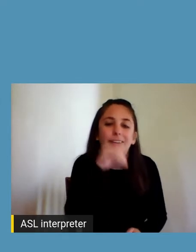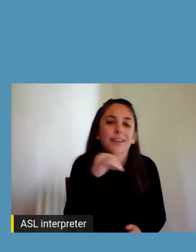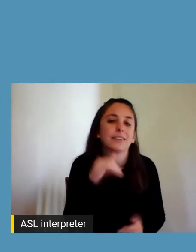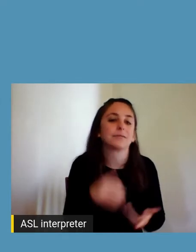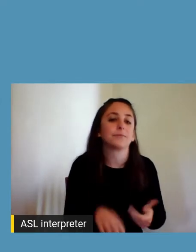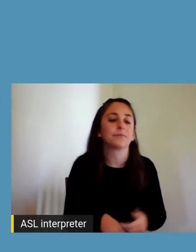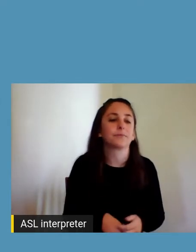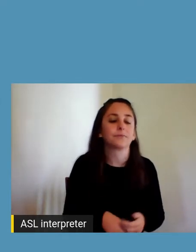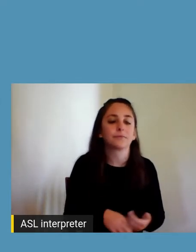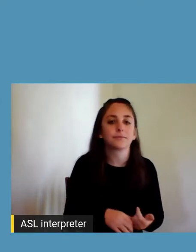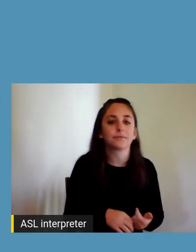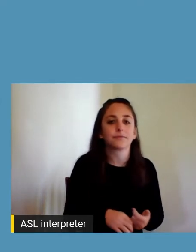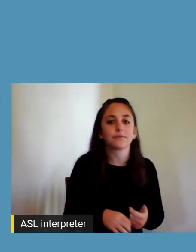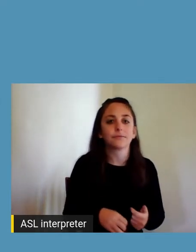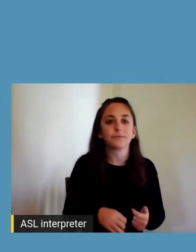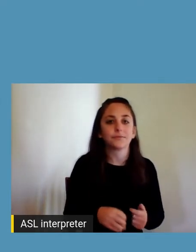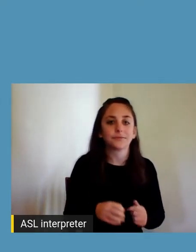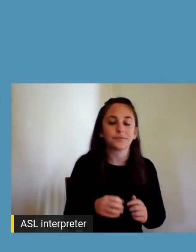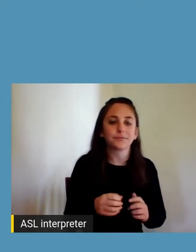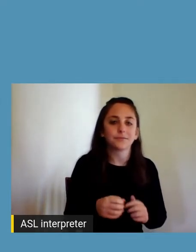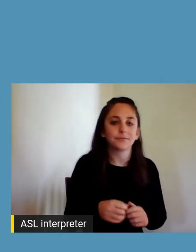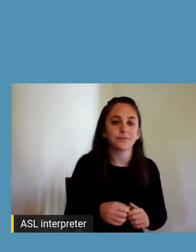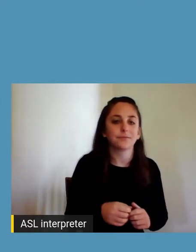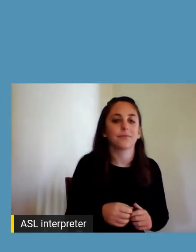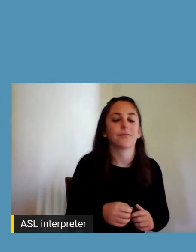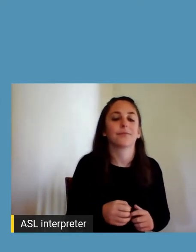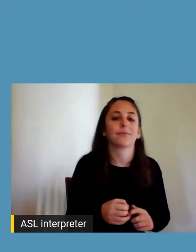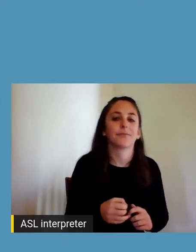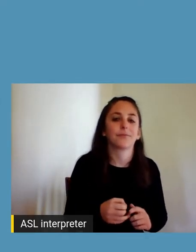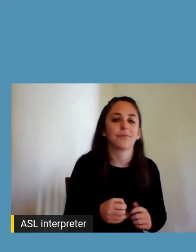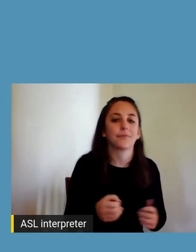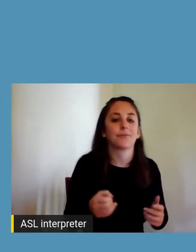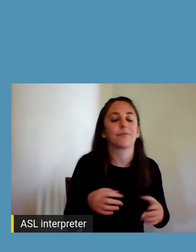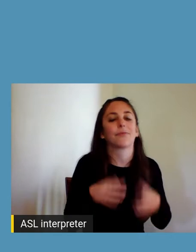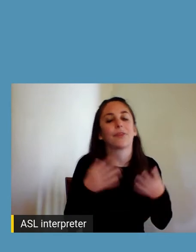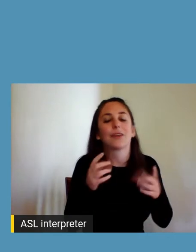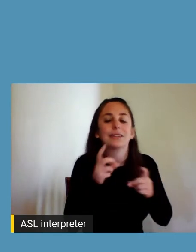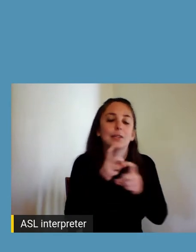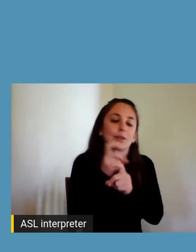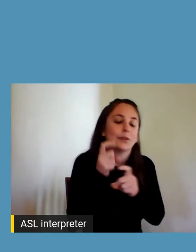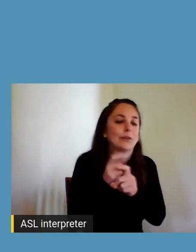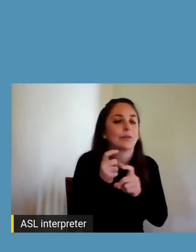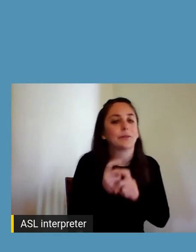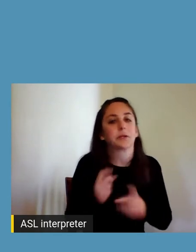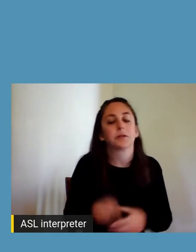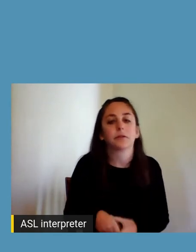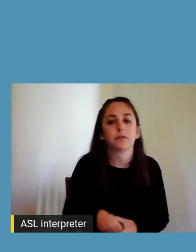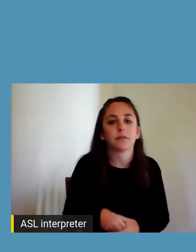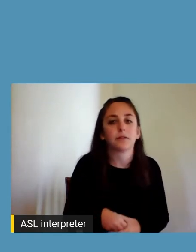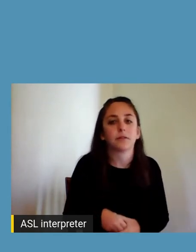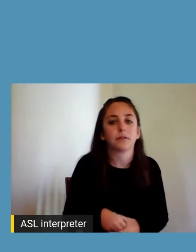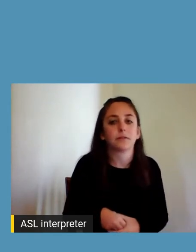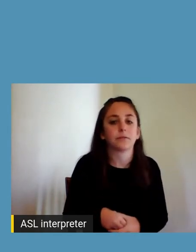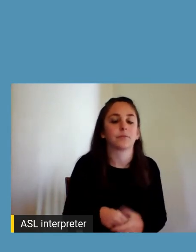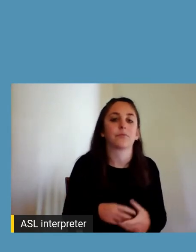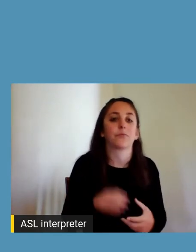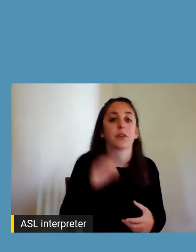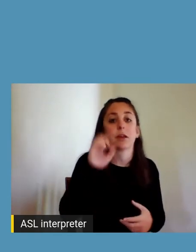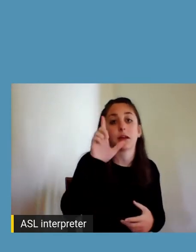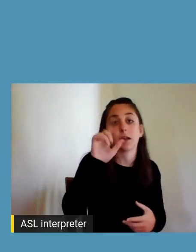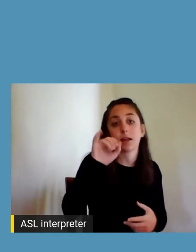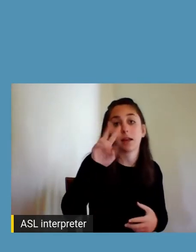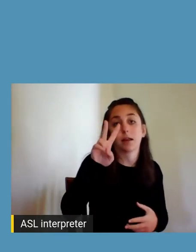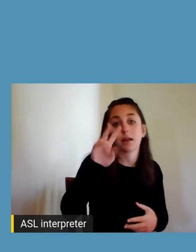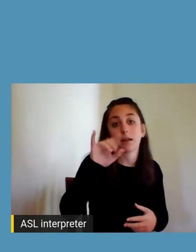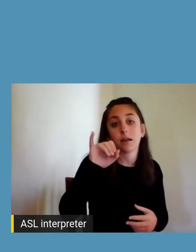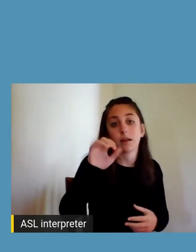bigger revelation for a 30-year-old marketer in San Diego. That's the joke. As for Olivia, as the kids would say,